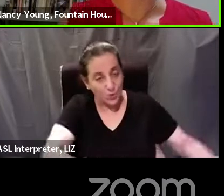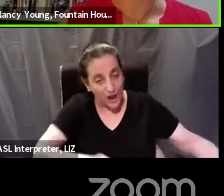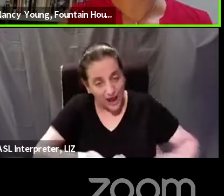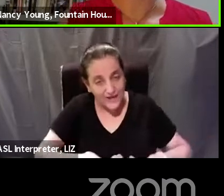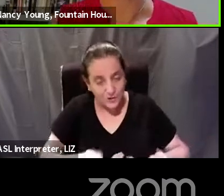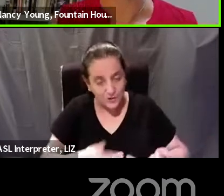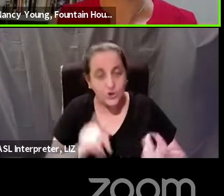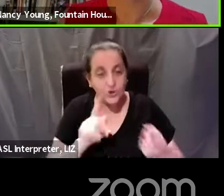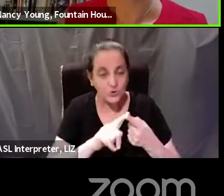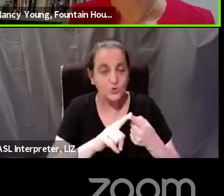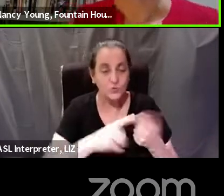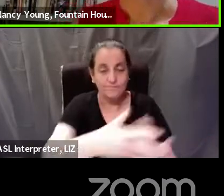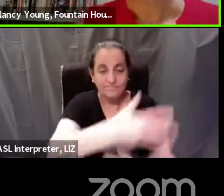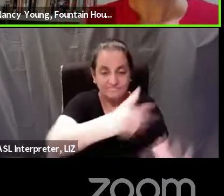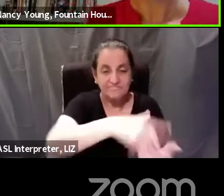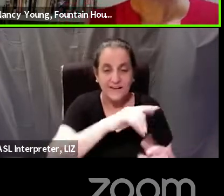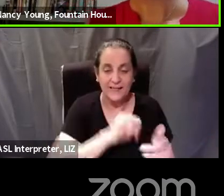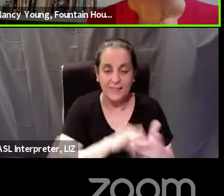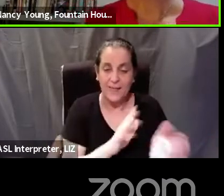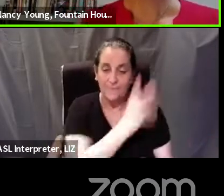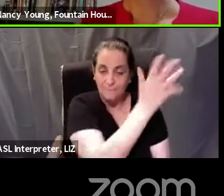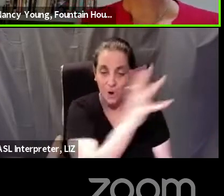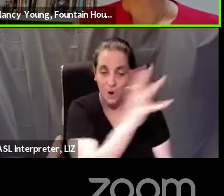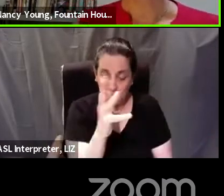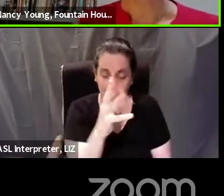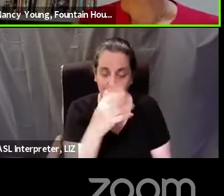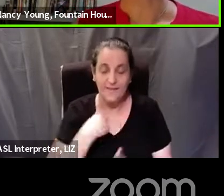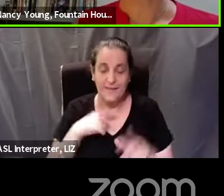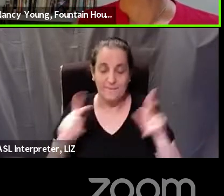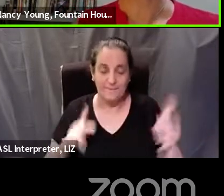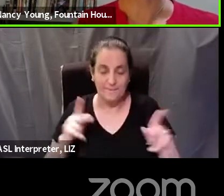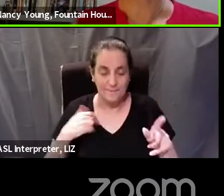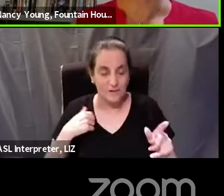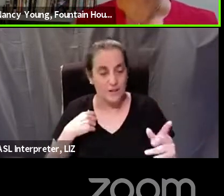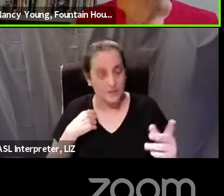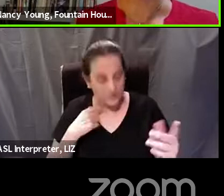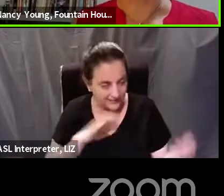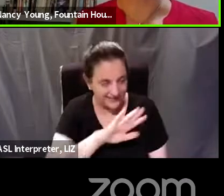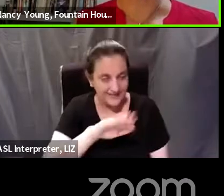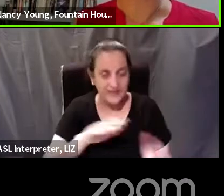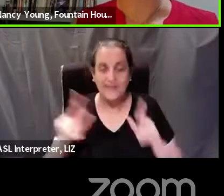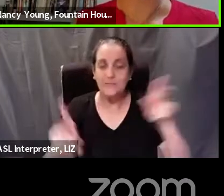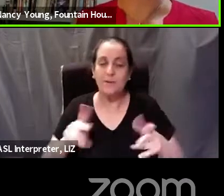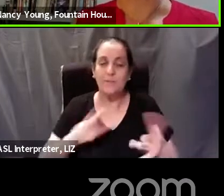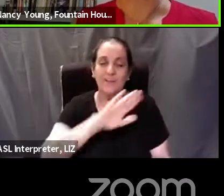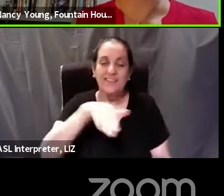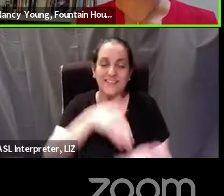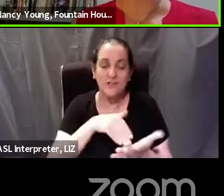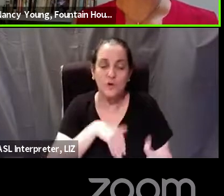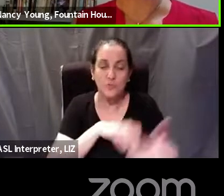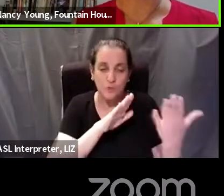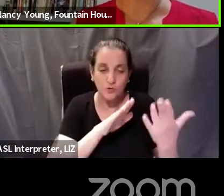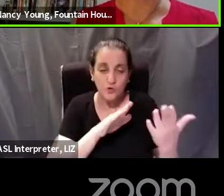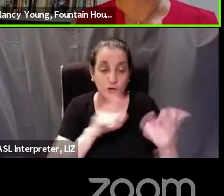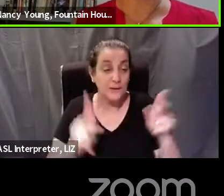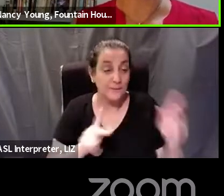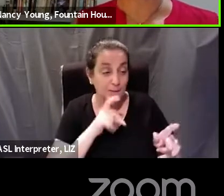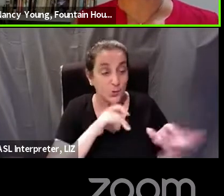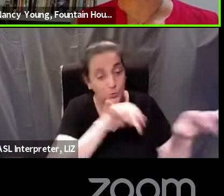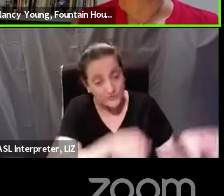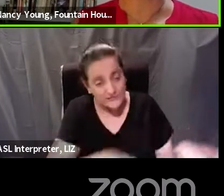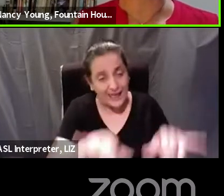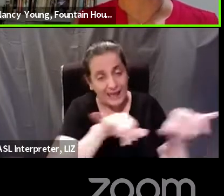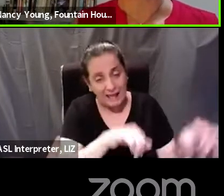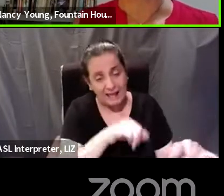person-centered intervention approach that meets people where they are. People who are disconnected, who spend a lot of time in the park,